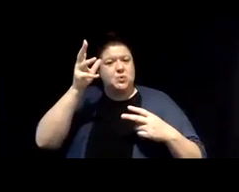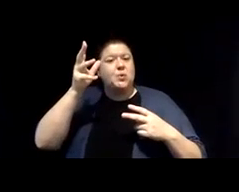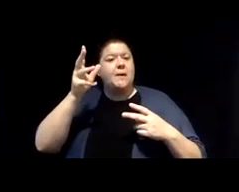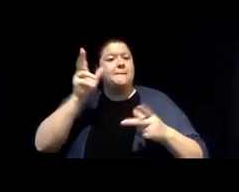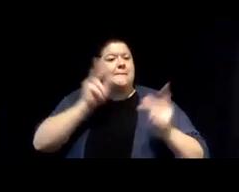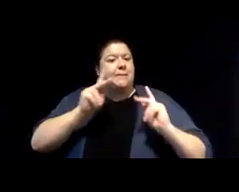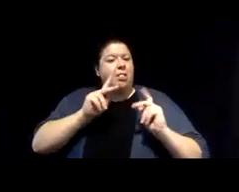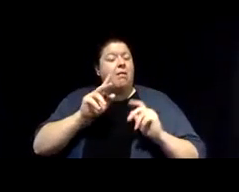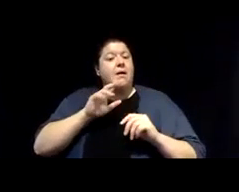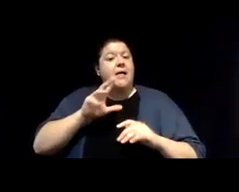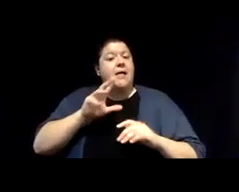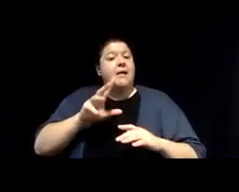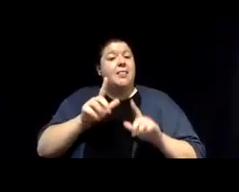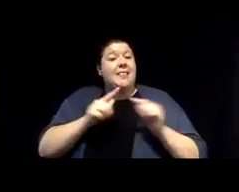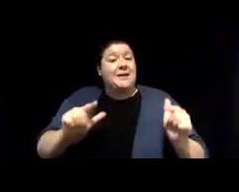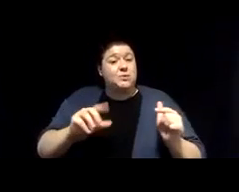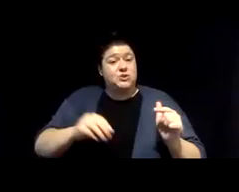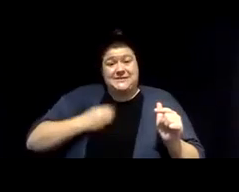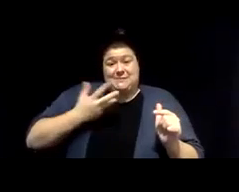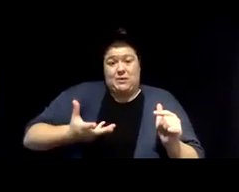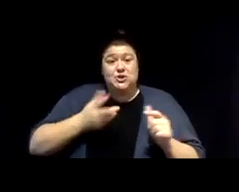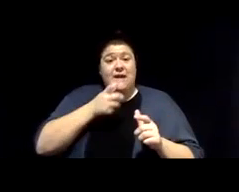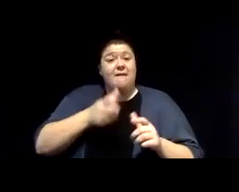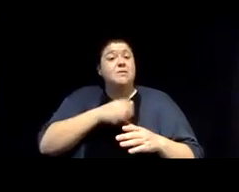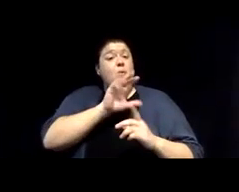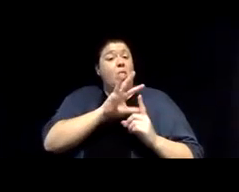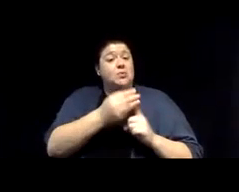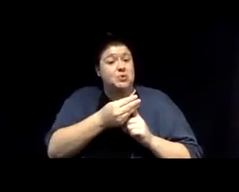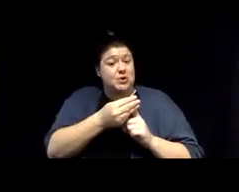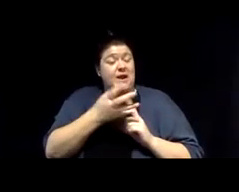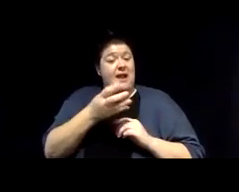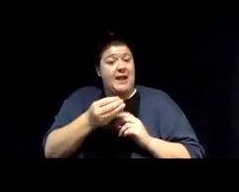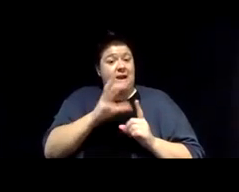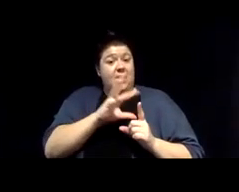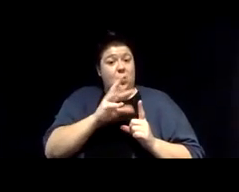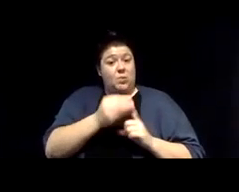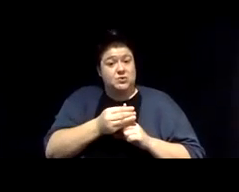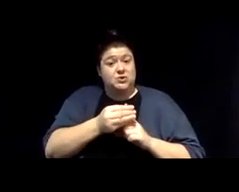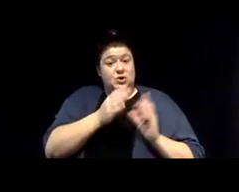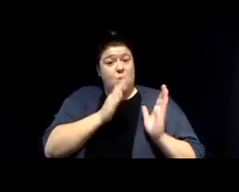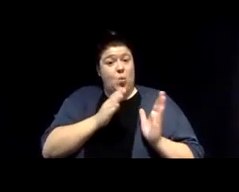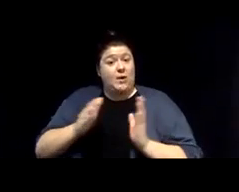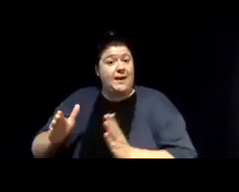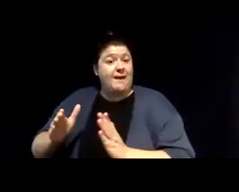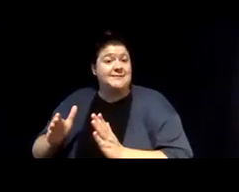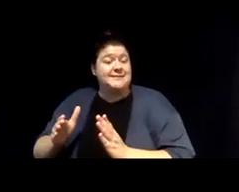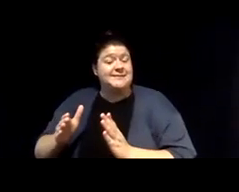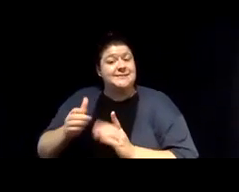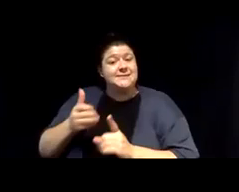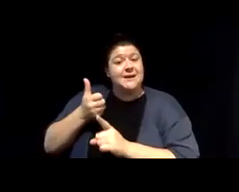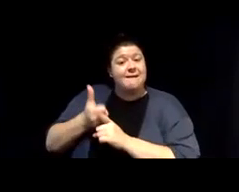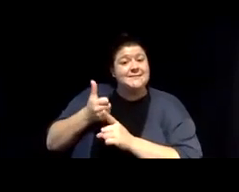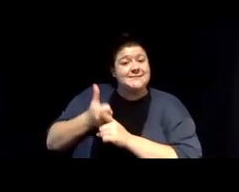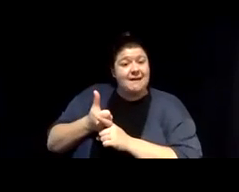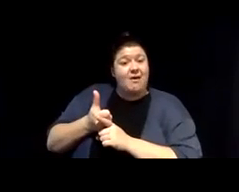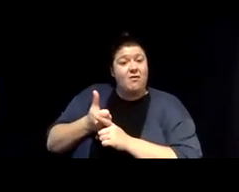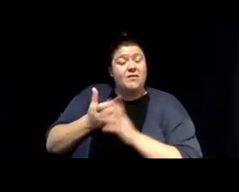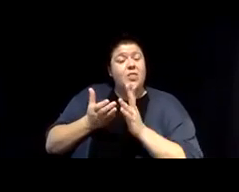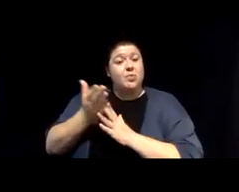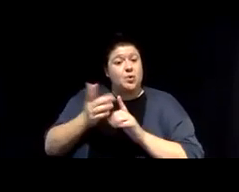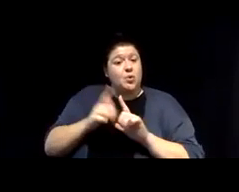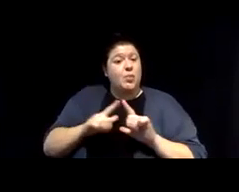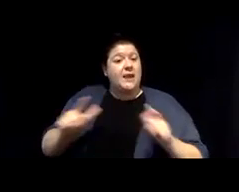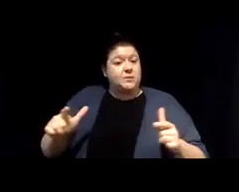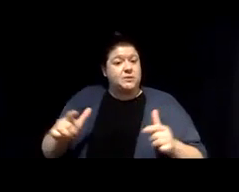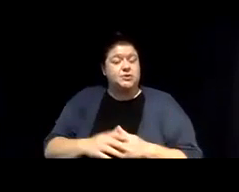culture and the way that the culture organizes its reality. And we'll talk more about culture another